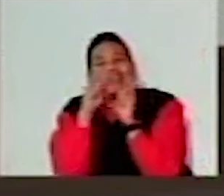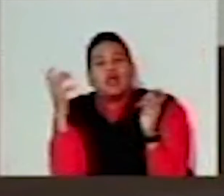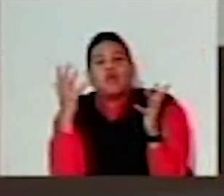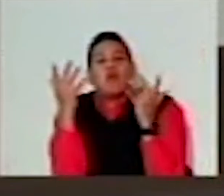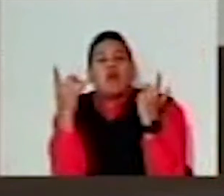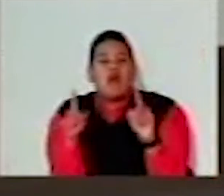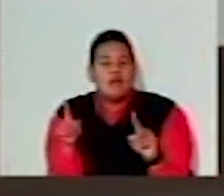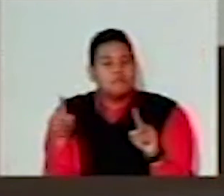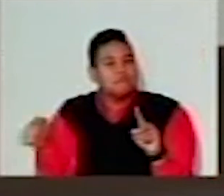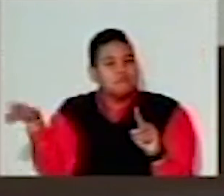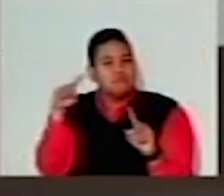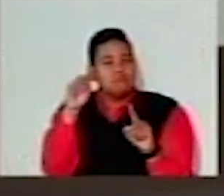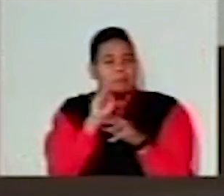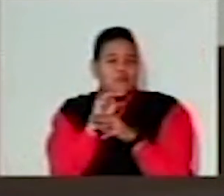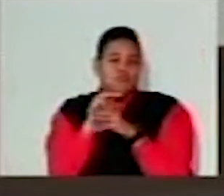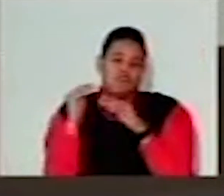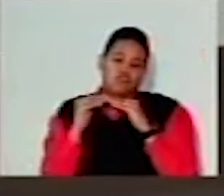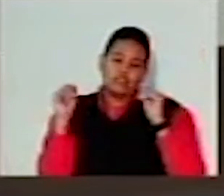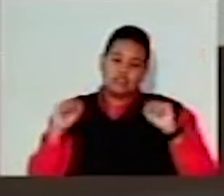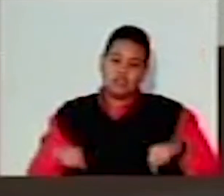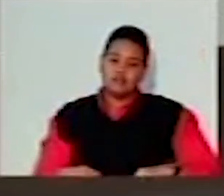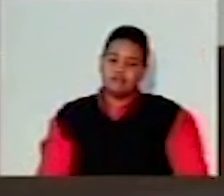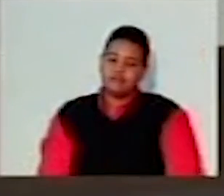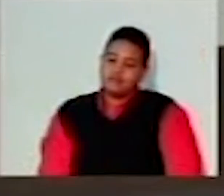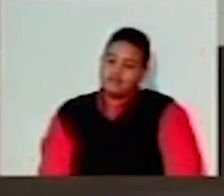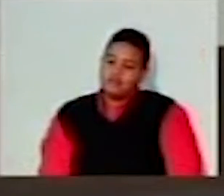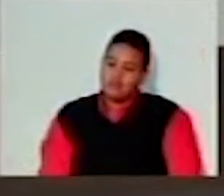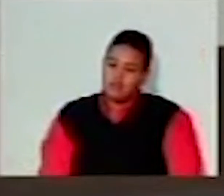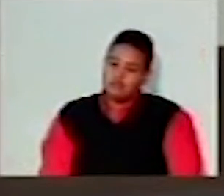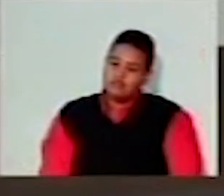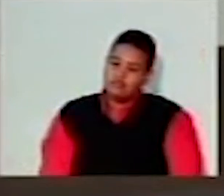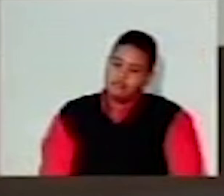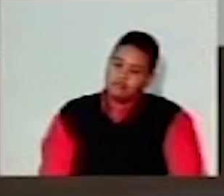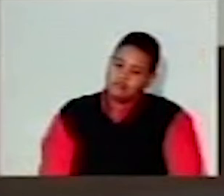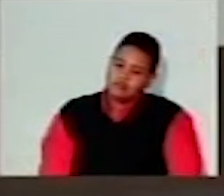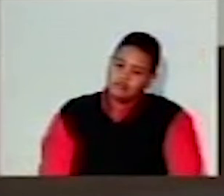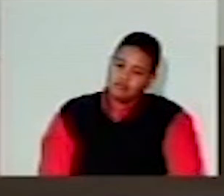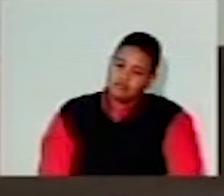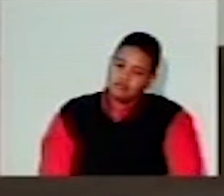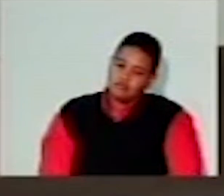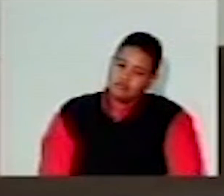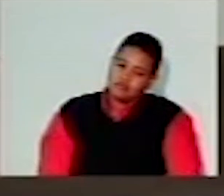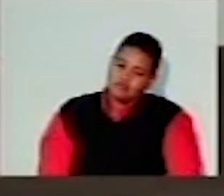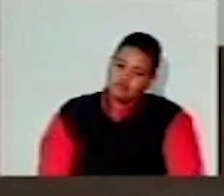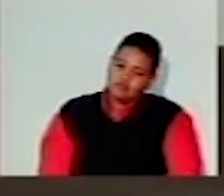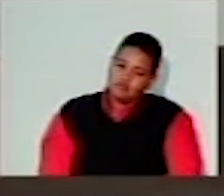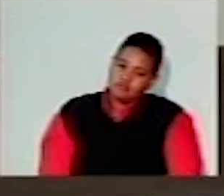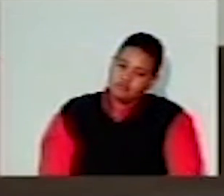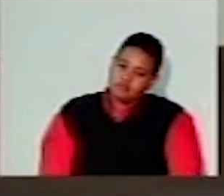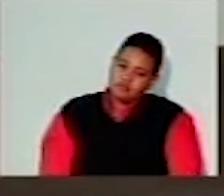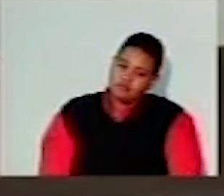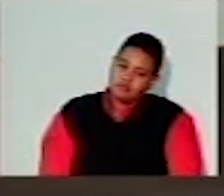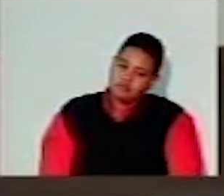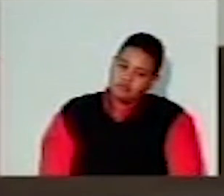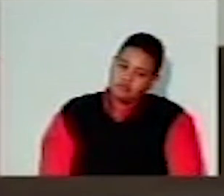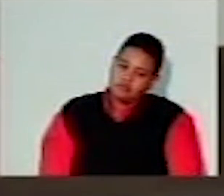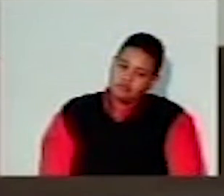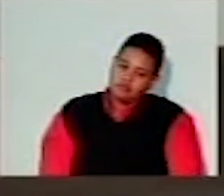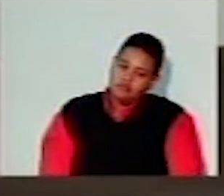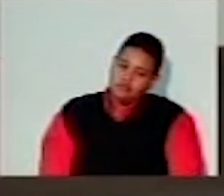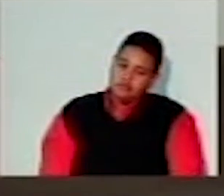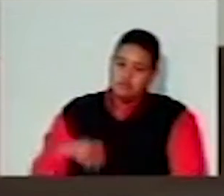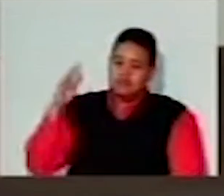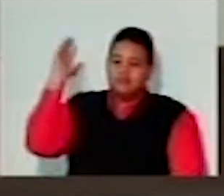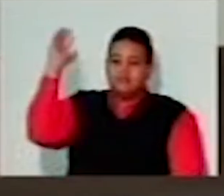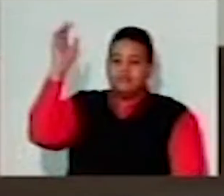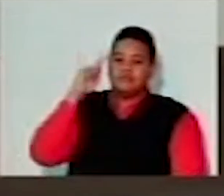is happening at the ministry. Mr. Speaker, an improved and efficient justice sector will